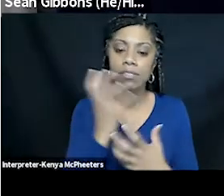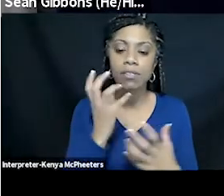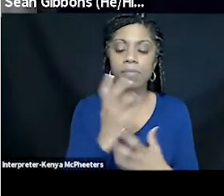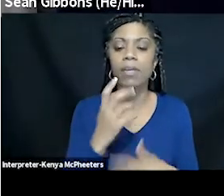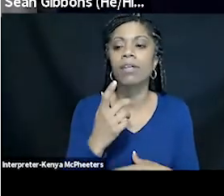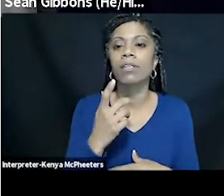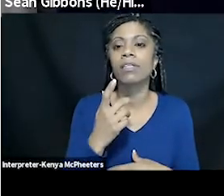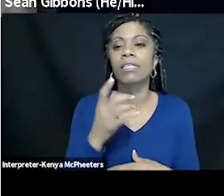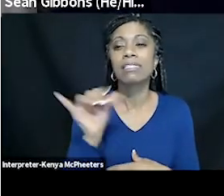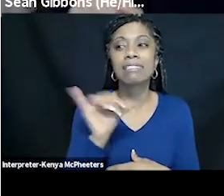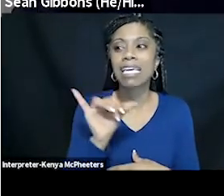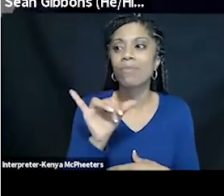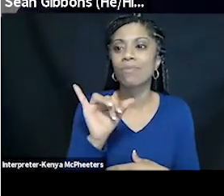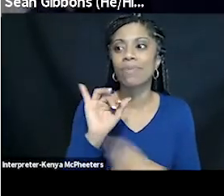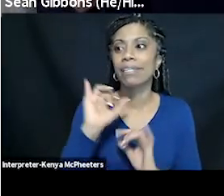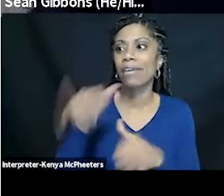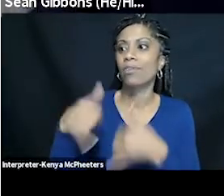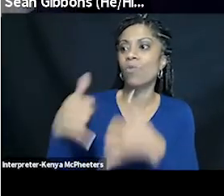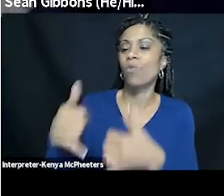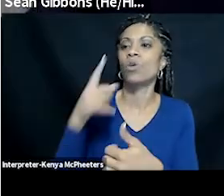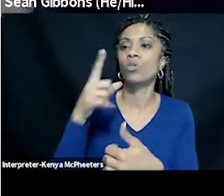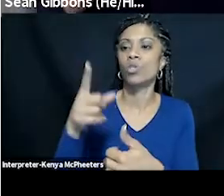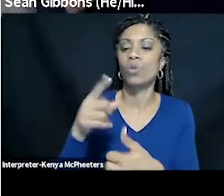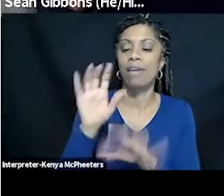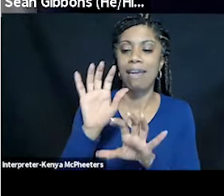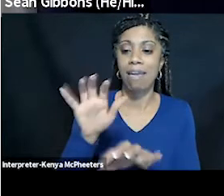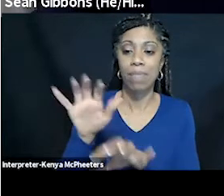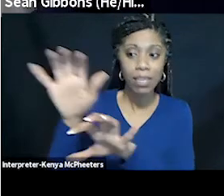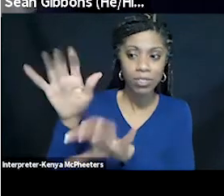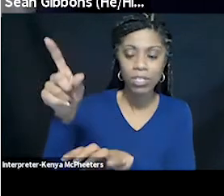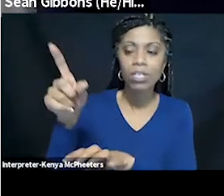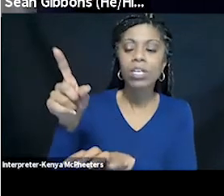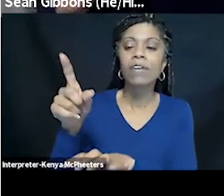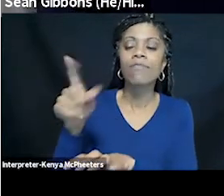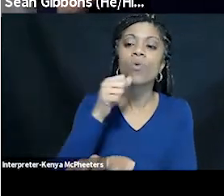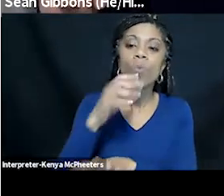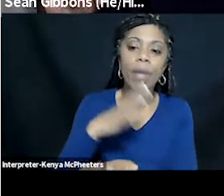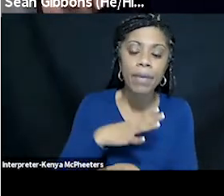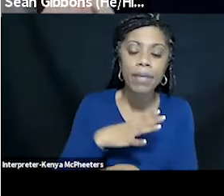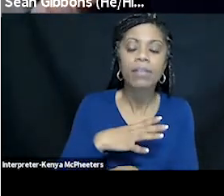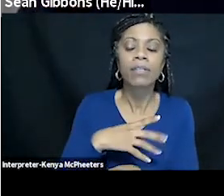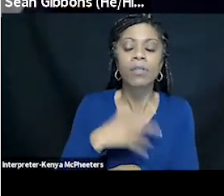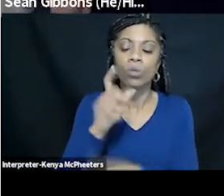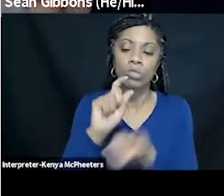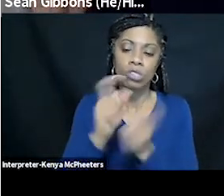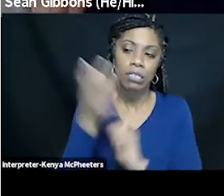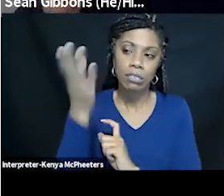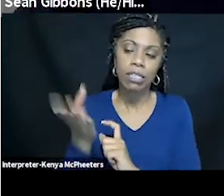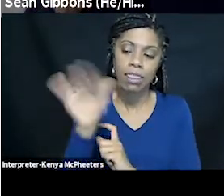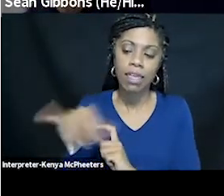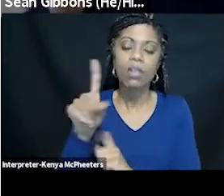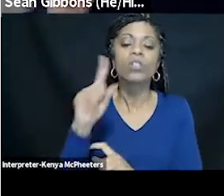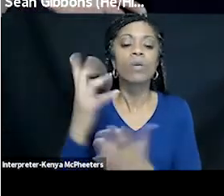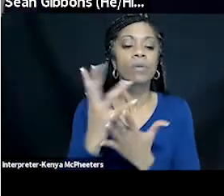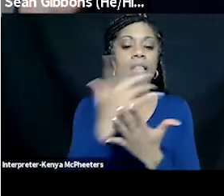women's health and reproductive rights. So this year, we are looking to add to that august list of honorees, and so we'll be collecting